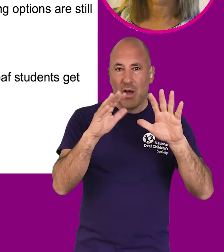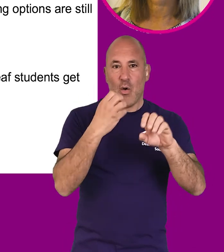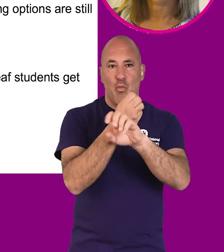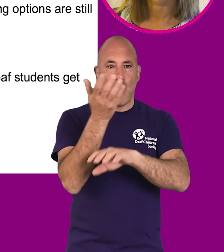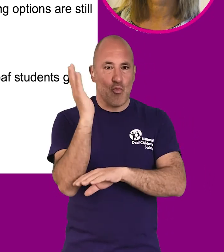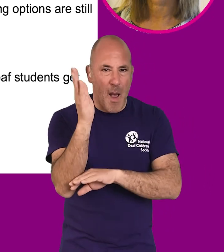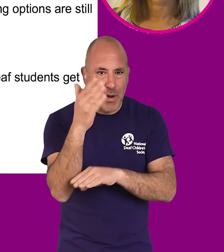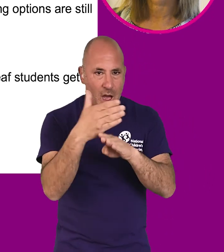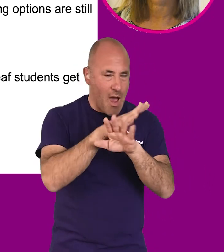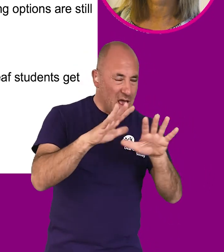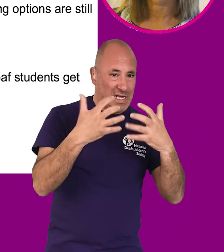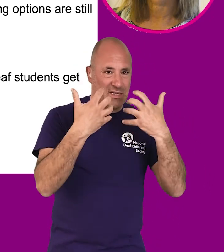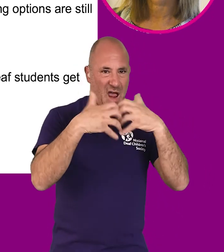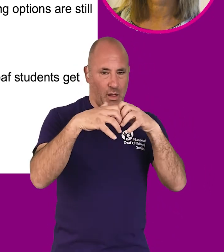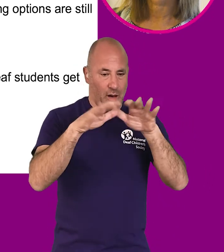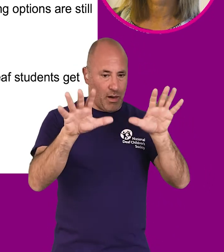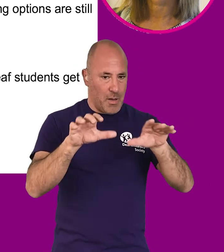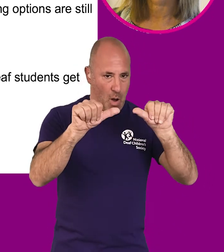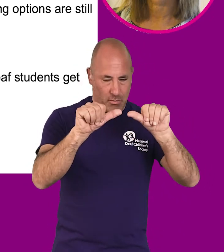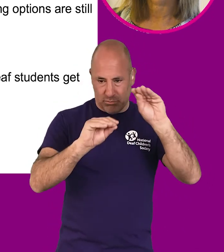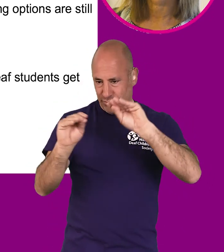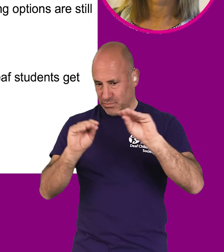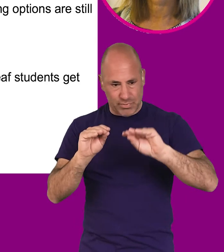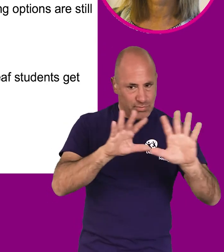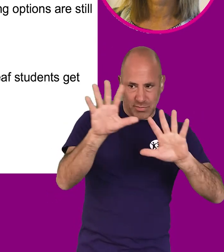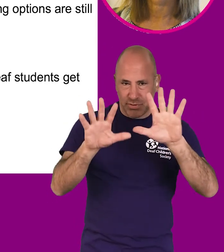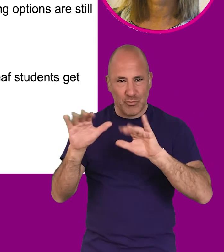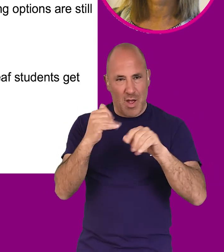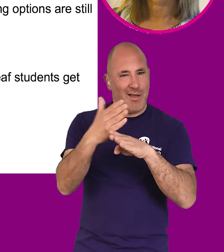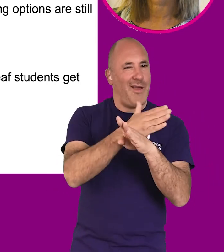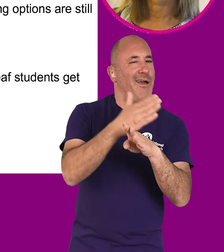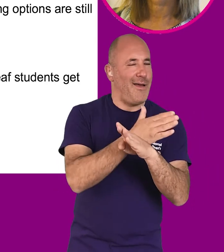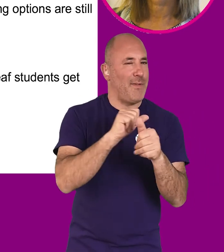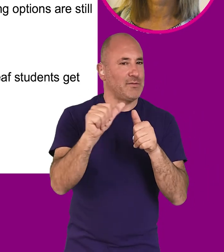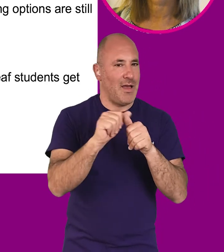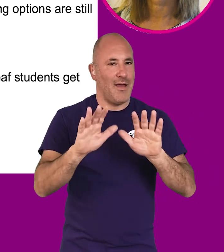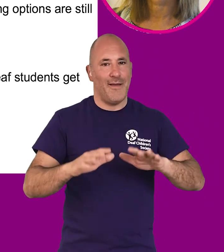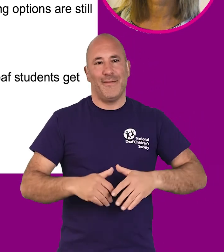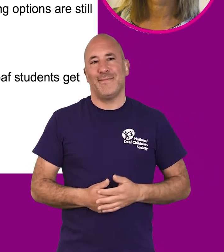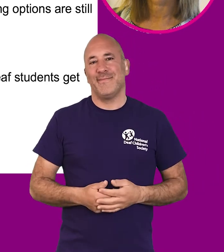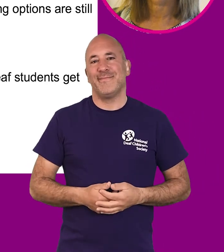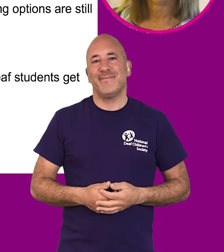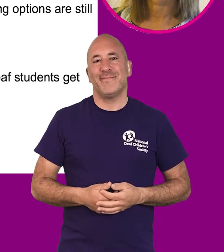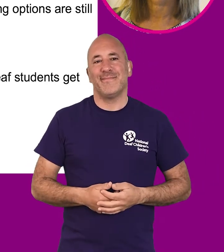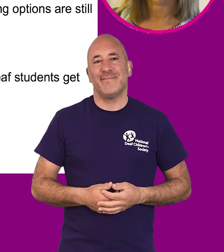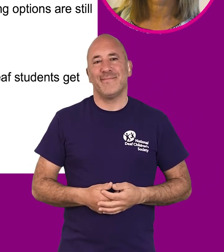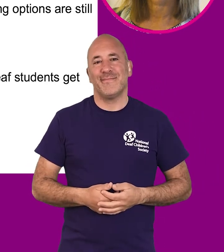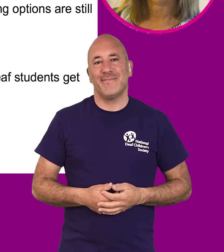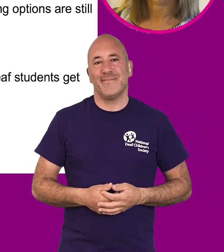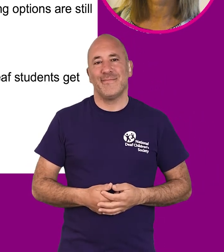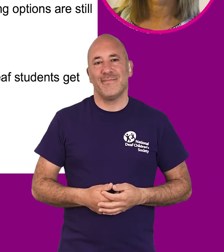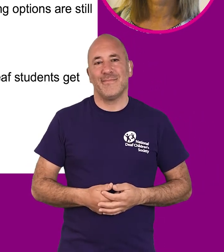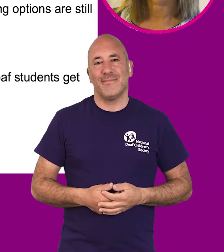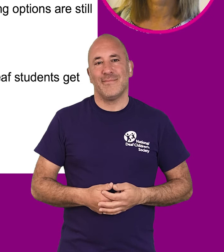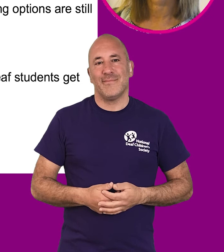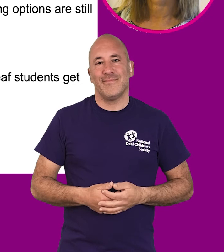hour early or get into the webinar beforehand, just to make sure that you have got all the technical